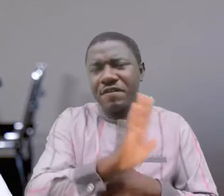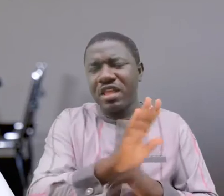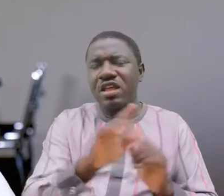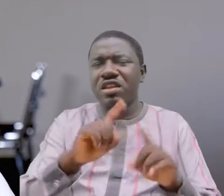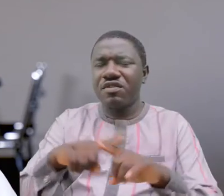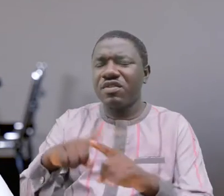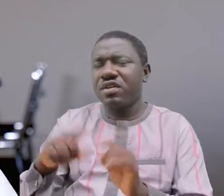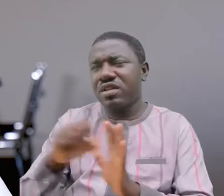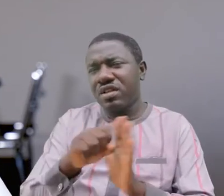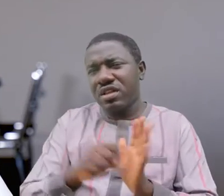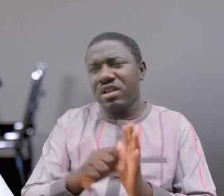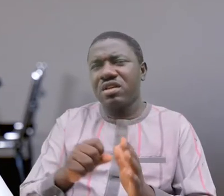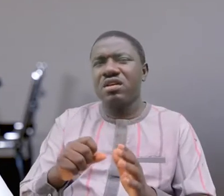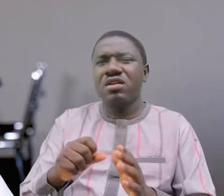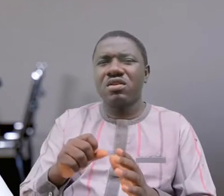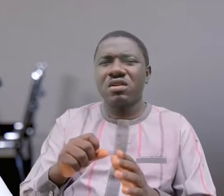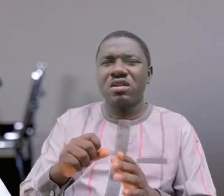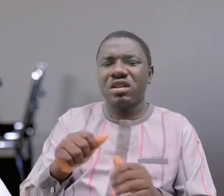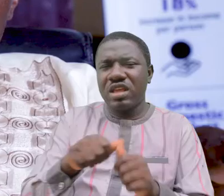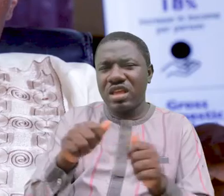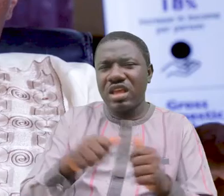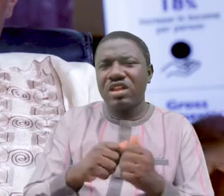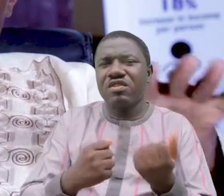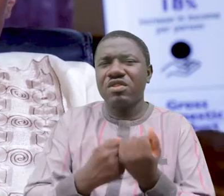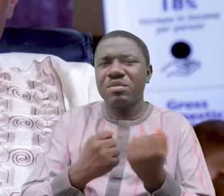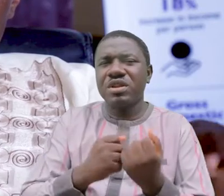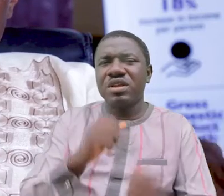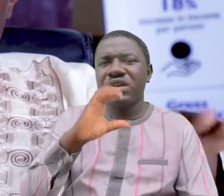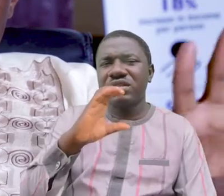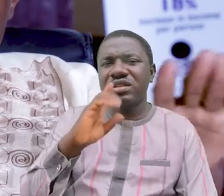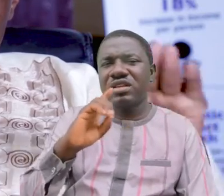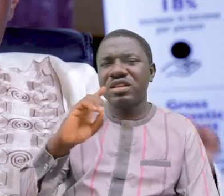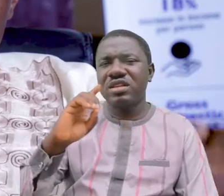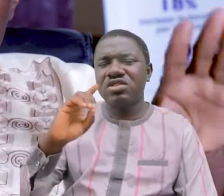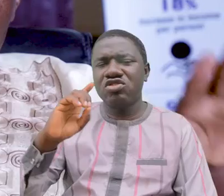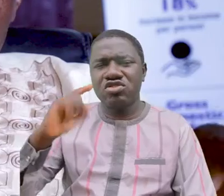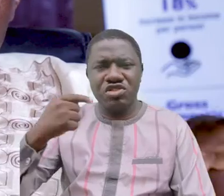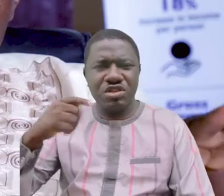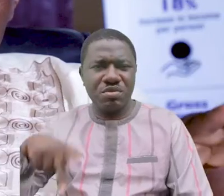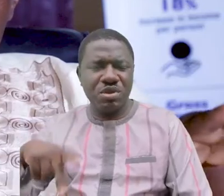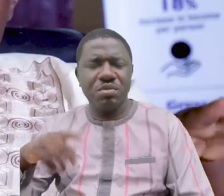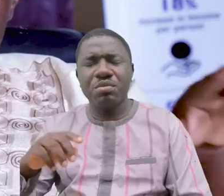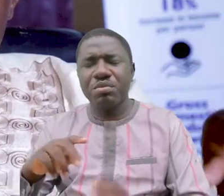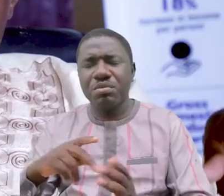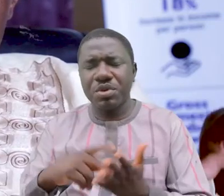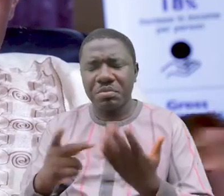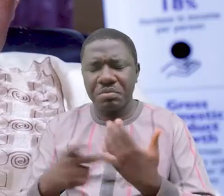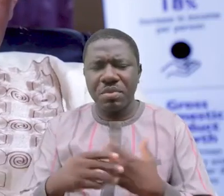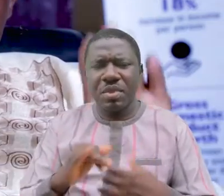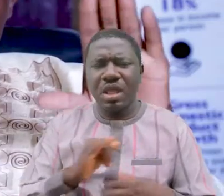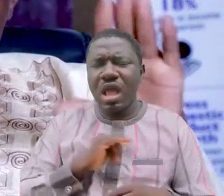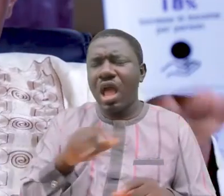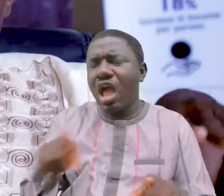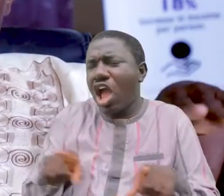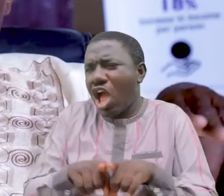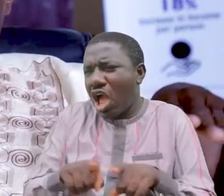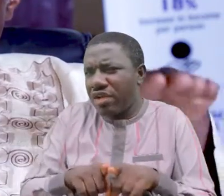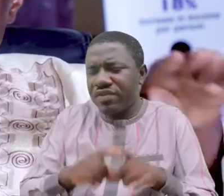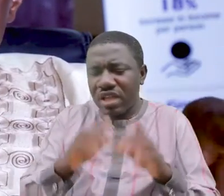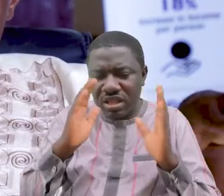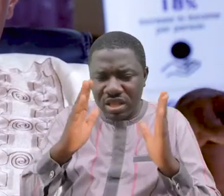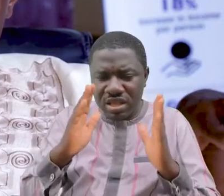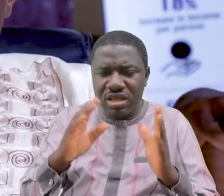of the intervention of CGDP program? Even me myself, I attended social protection course through them